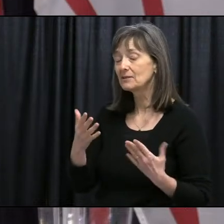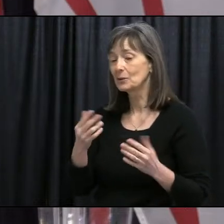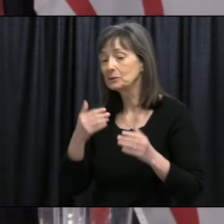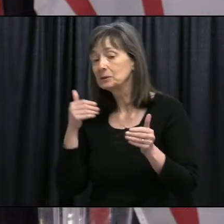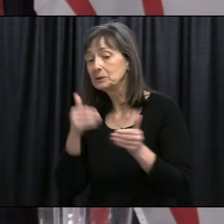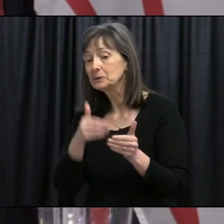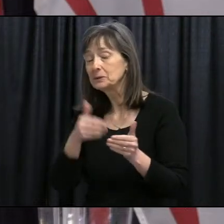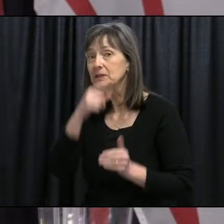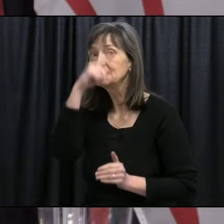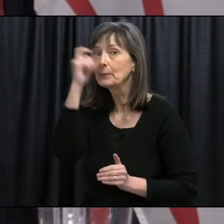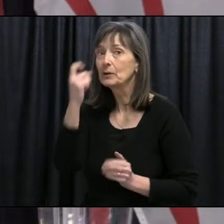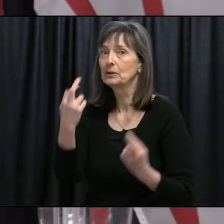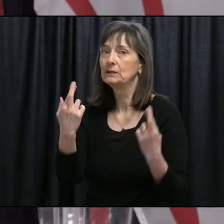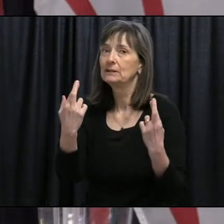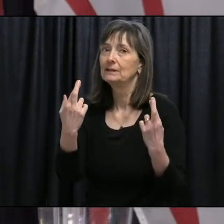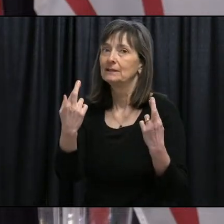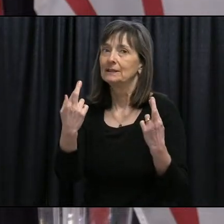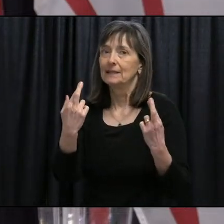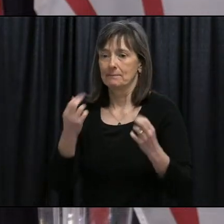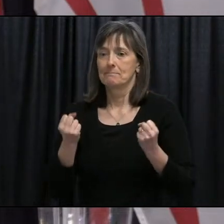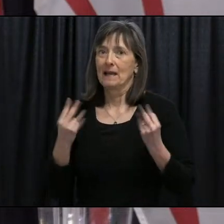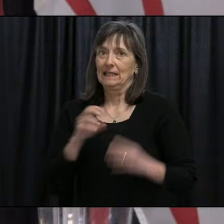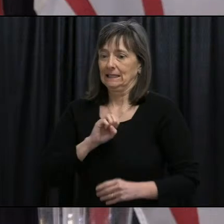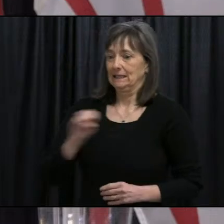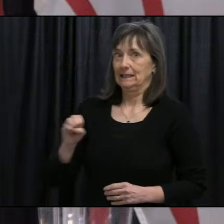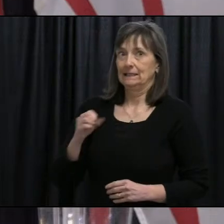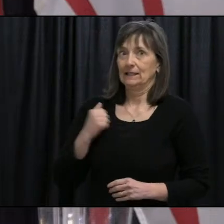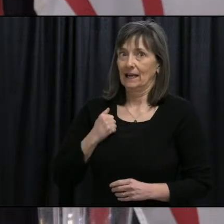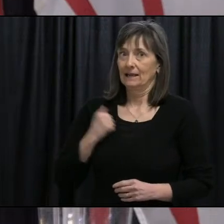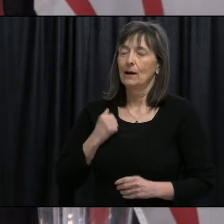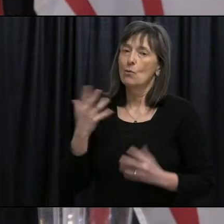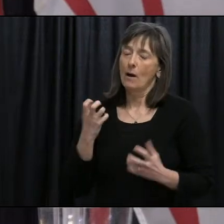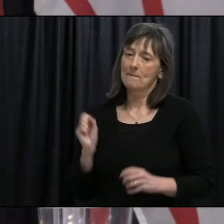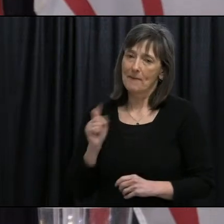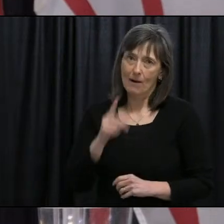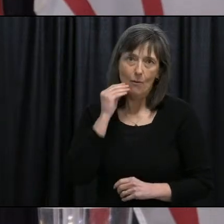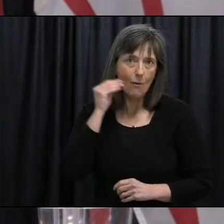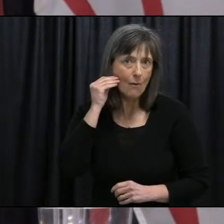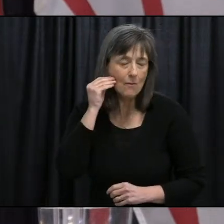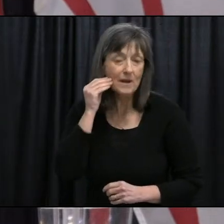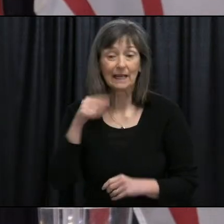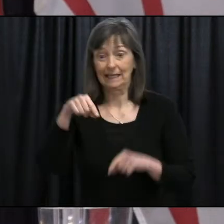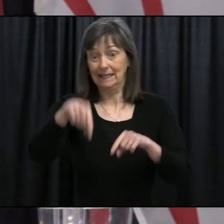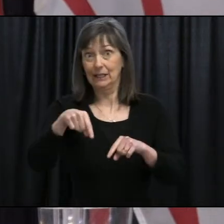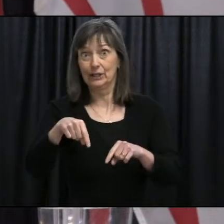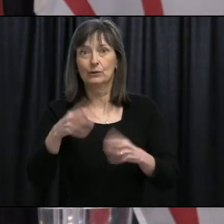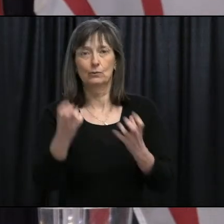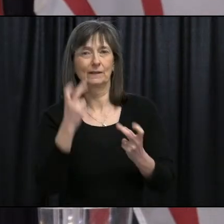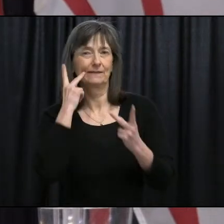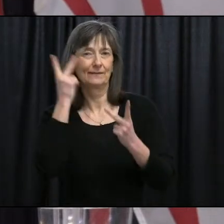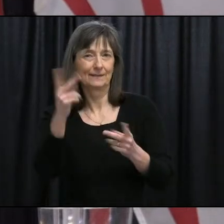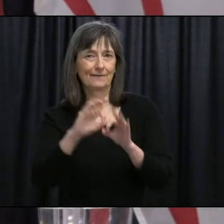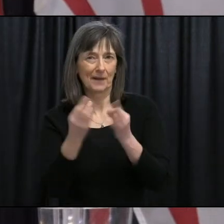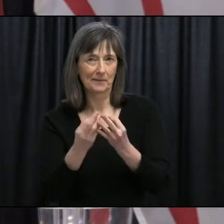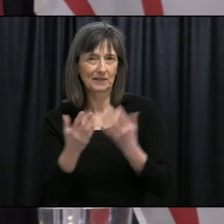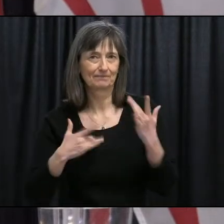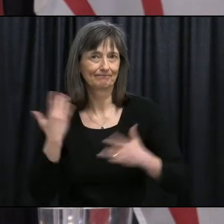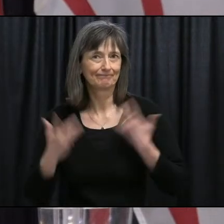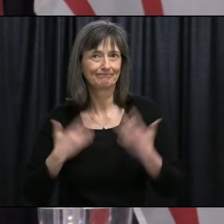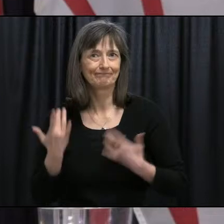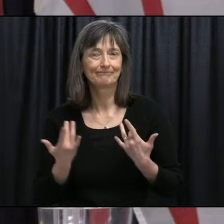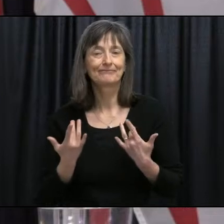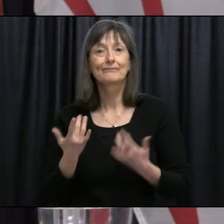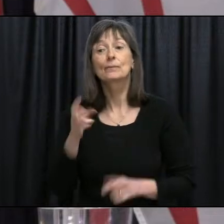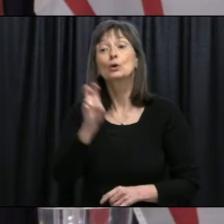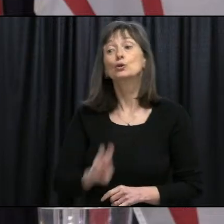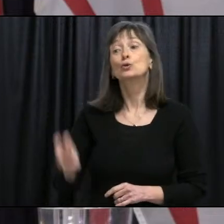know many people within Atlantic Canada are anxious to come home, and many here are anxious to see loved ones. Tourists can't wait to